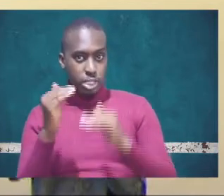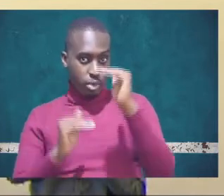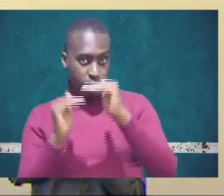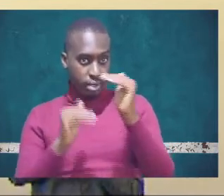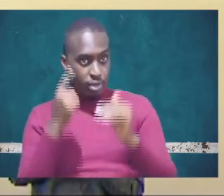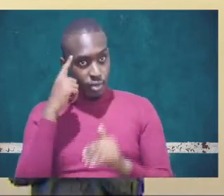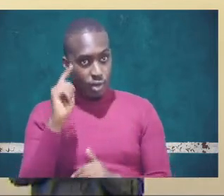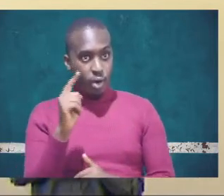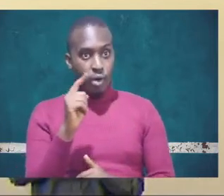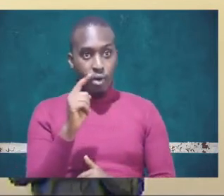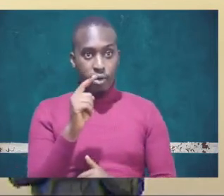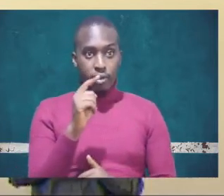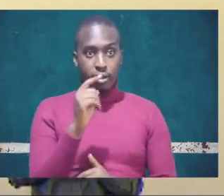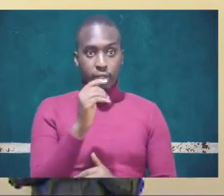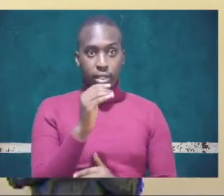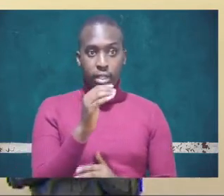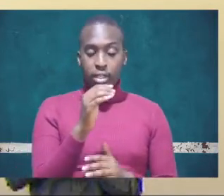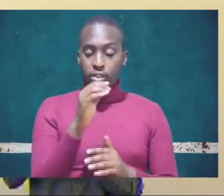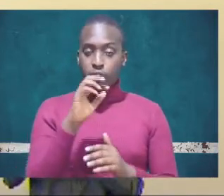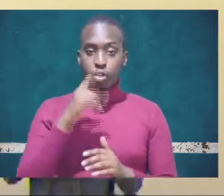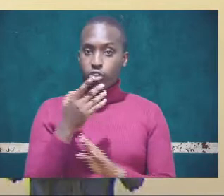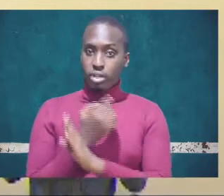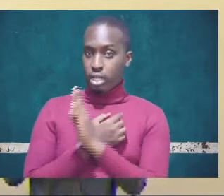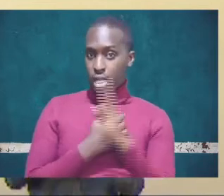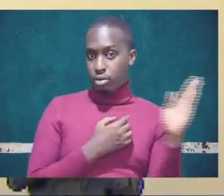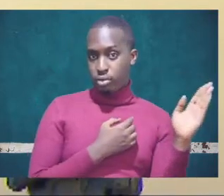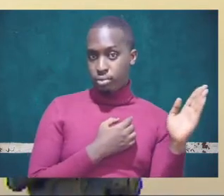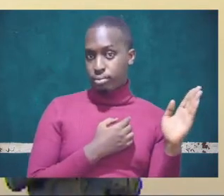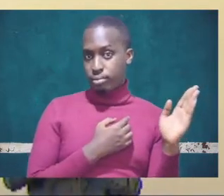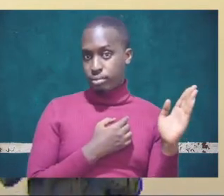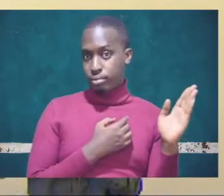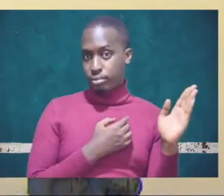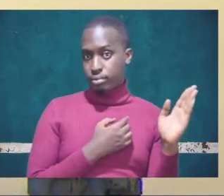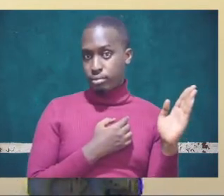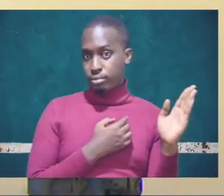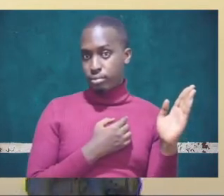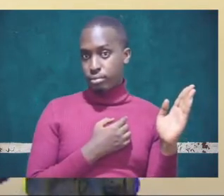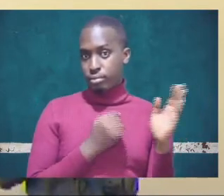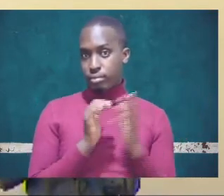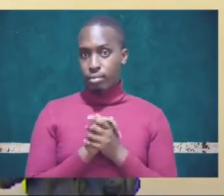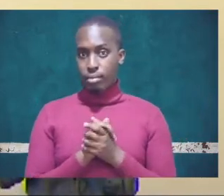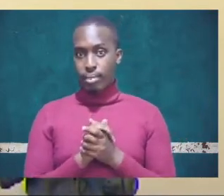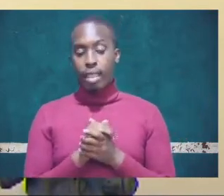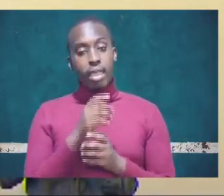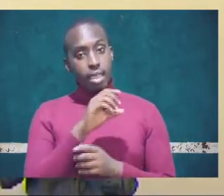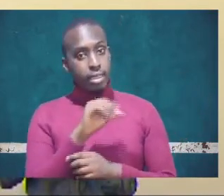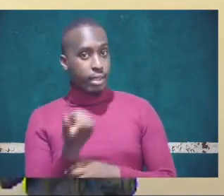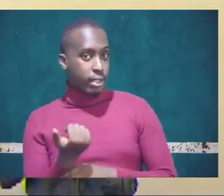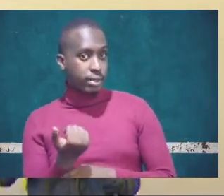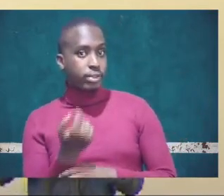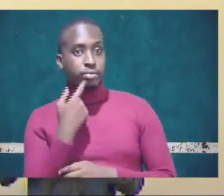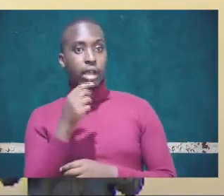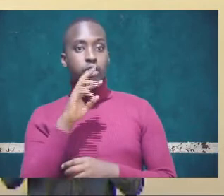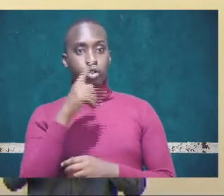For one, the solution is here. The solution is here. The other one,